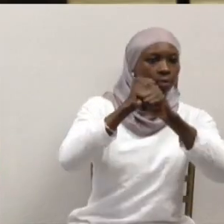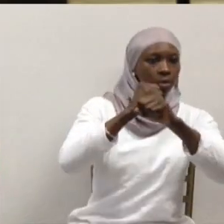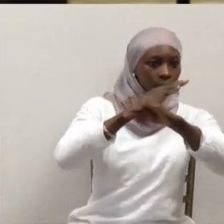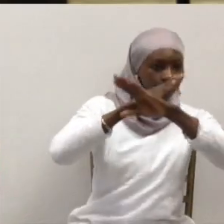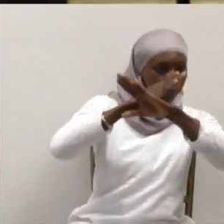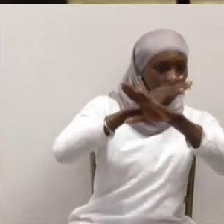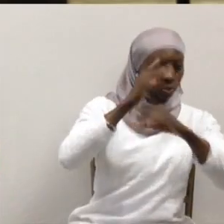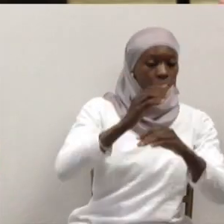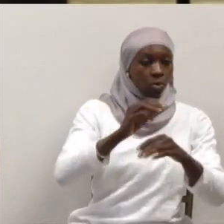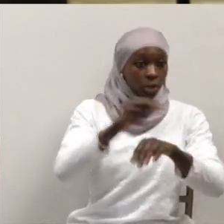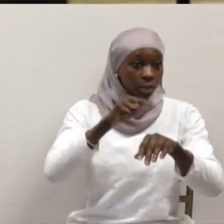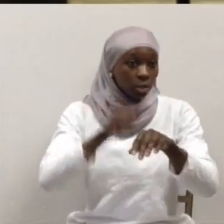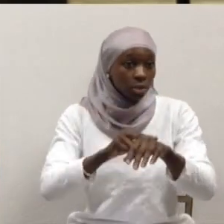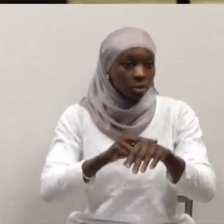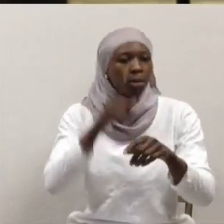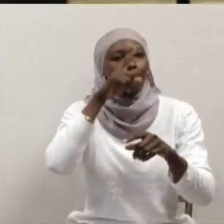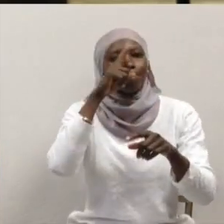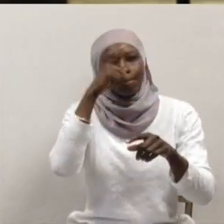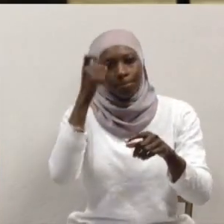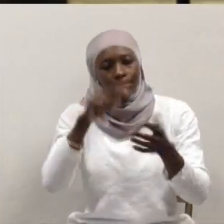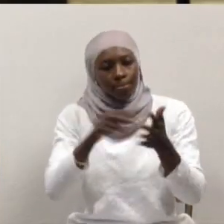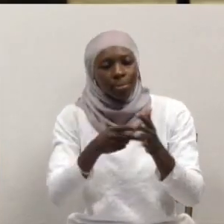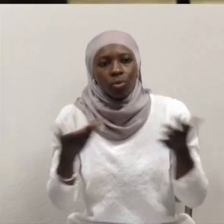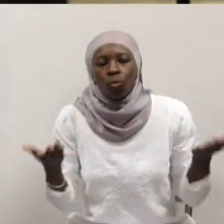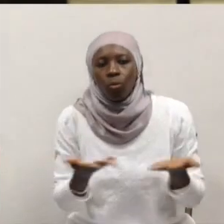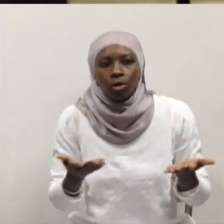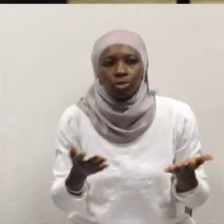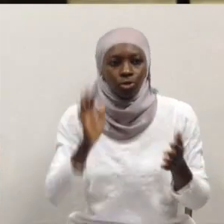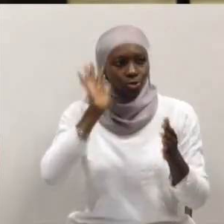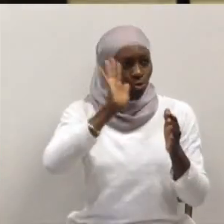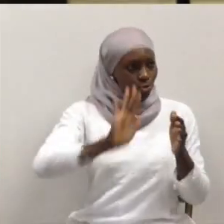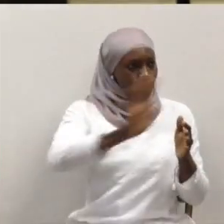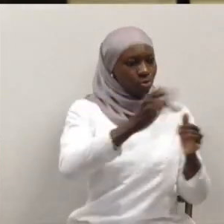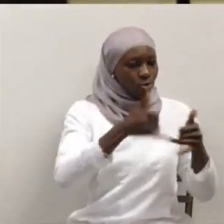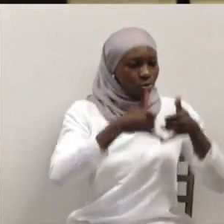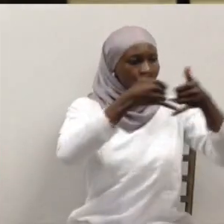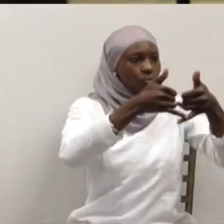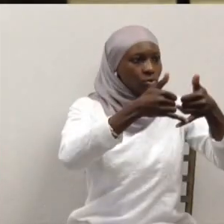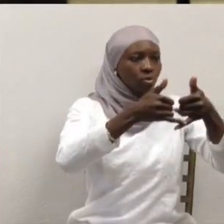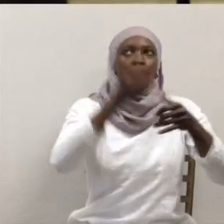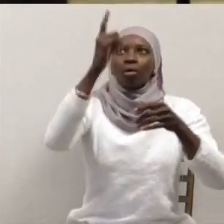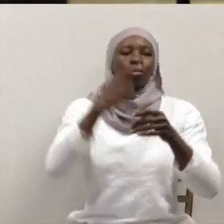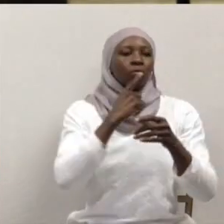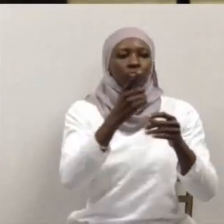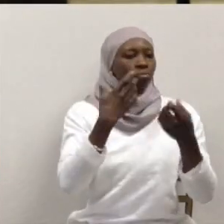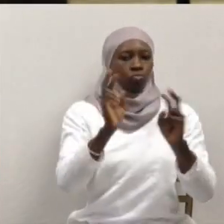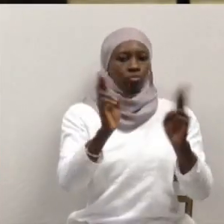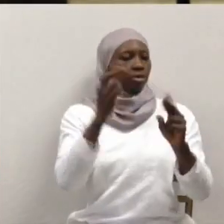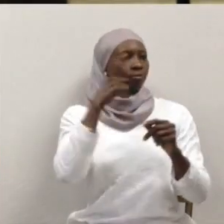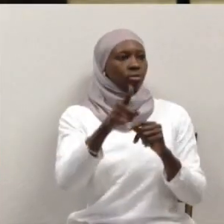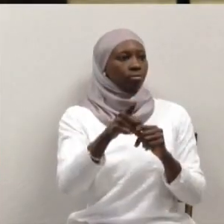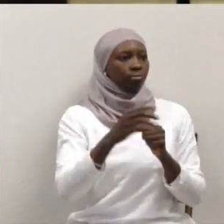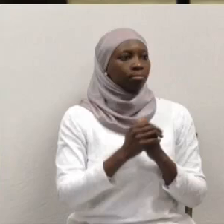your reward is secure with Allah. So no one can take this away from us, who is a martyr and who is